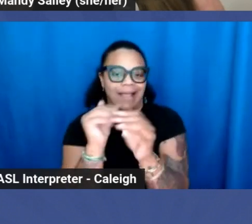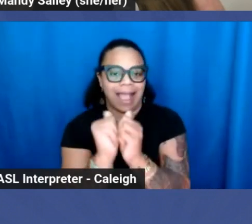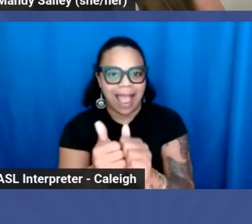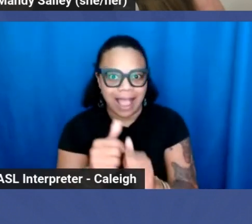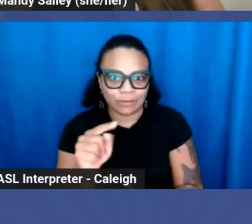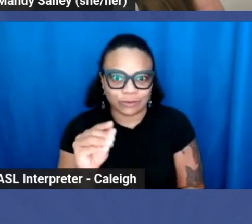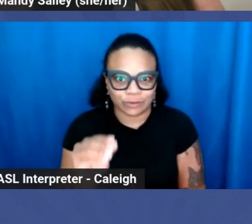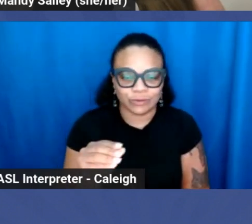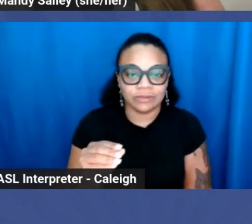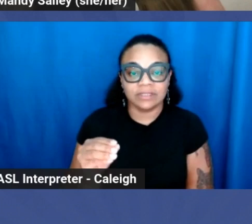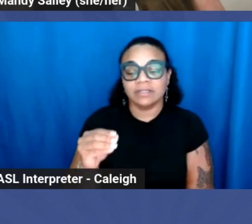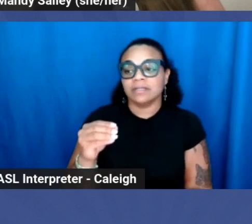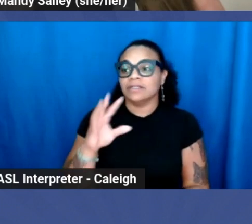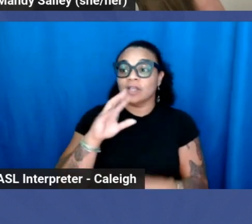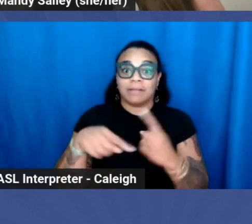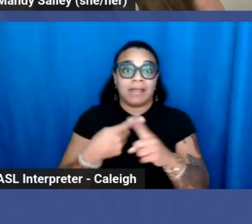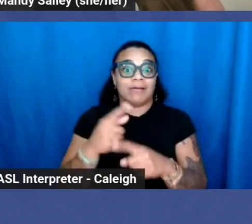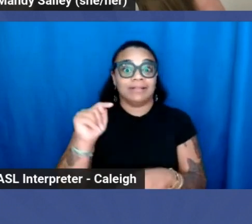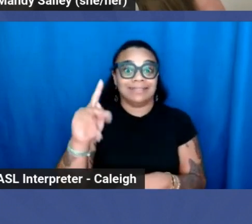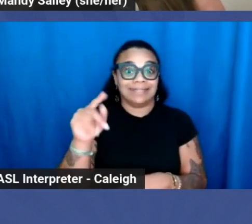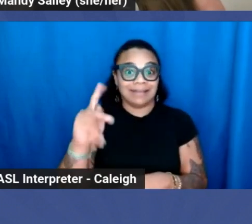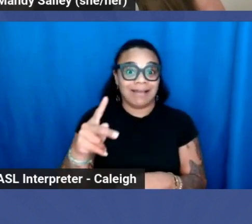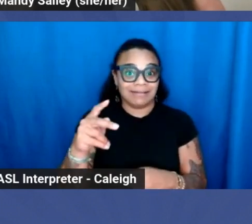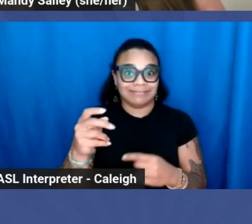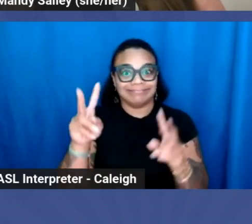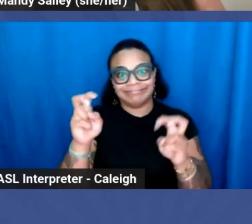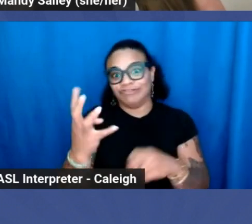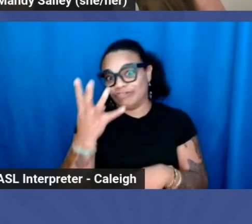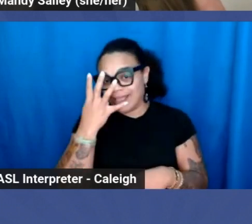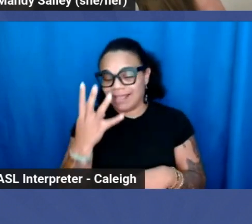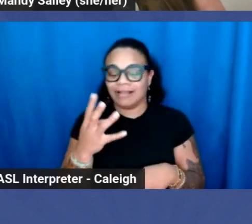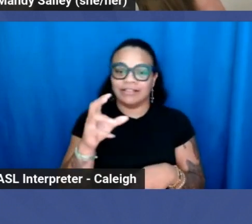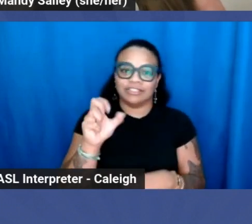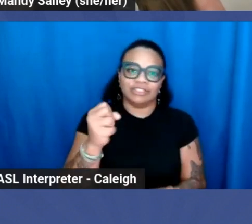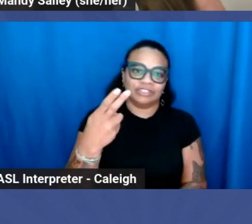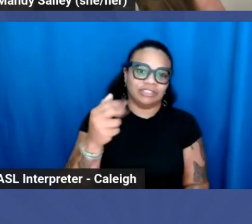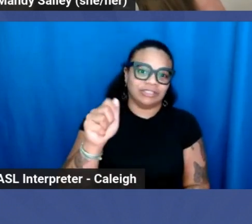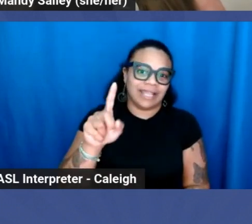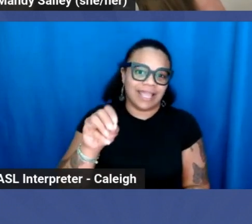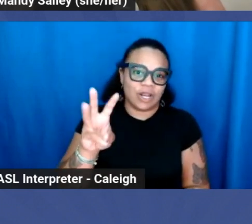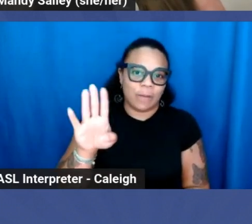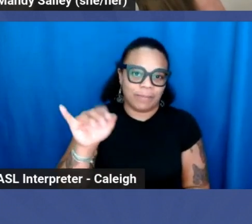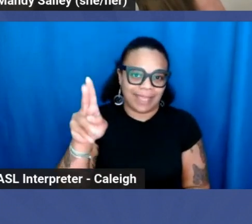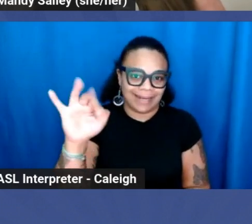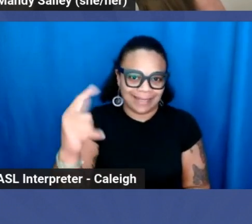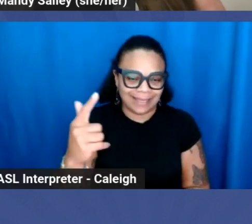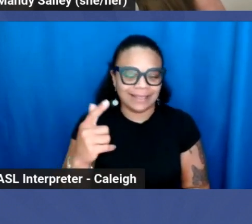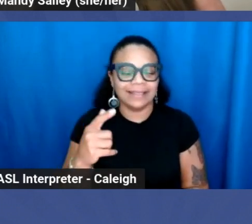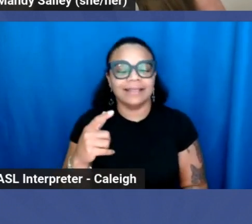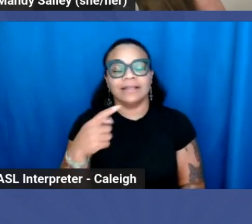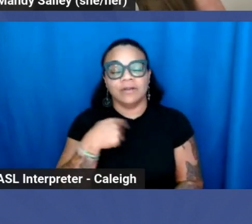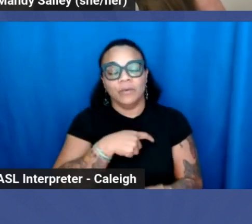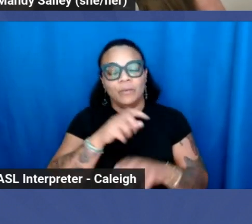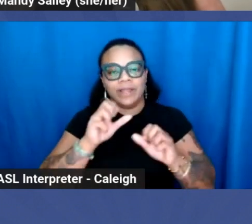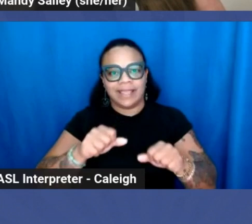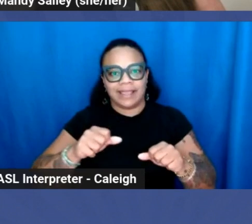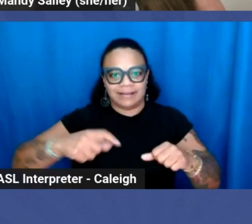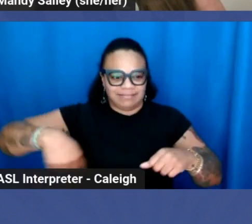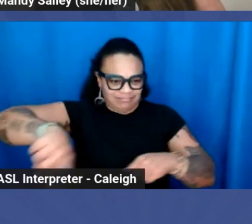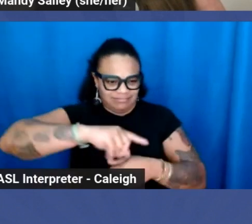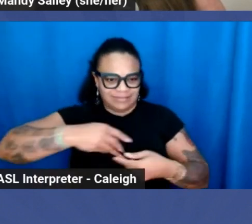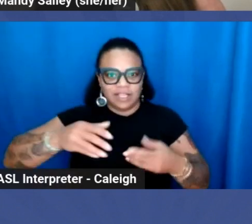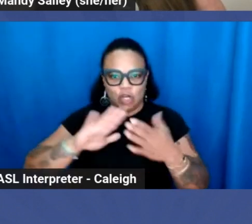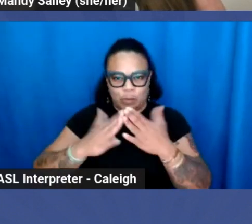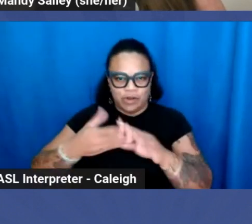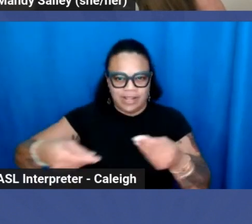example, like shadow banning on TikTok, like regardless of how much you feel it's anecdotal, we can like at least through community like information know